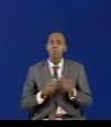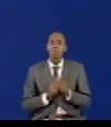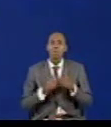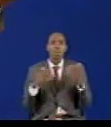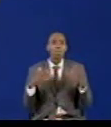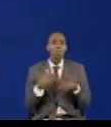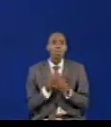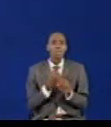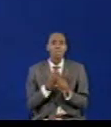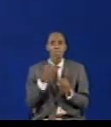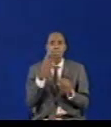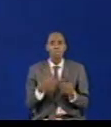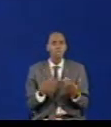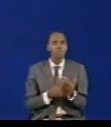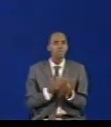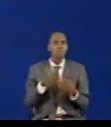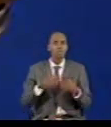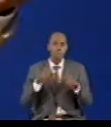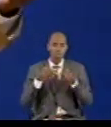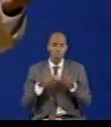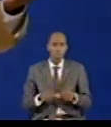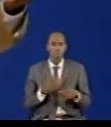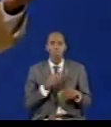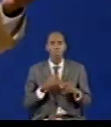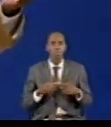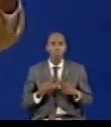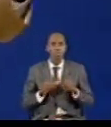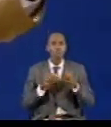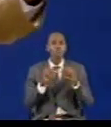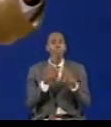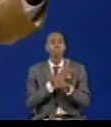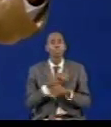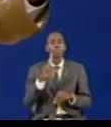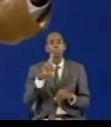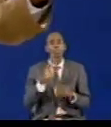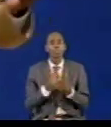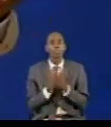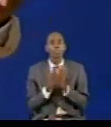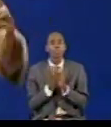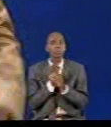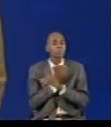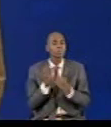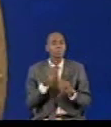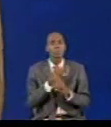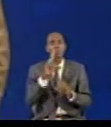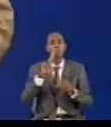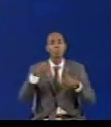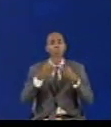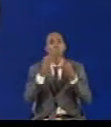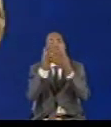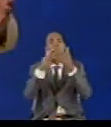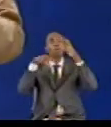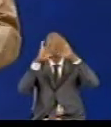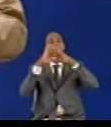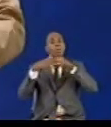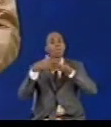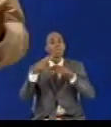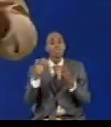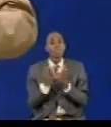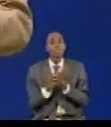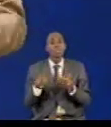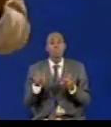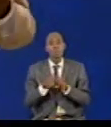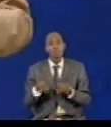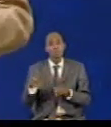the truth of the gospel to abide and to continue, nobody gets saved. Nobody gets to heaven after that. Even those who are